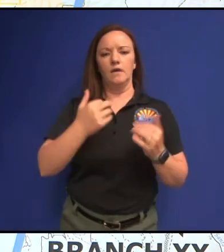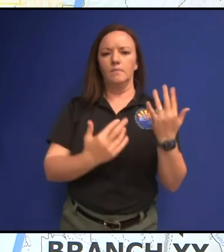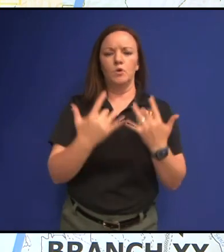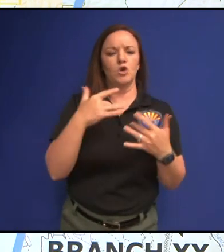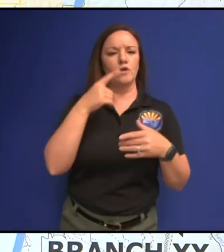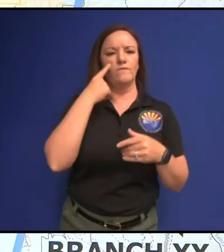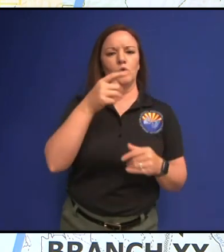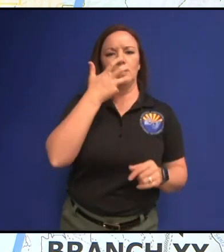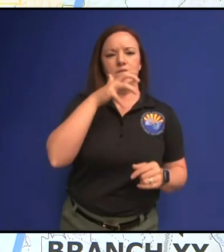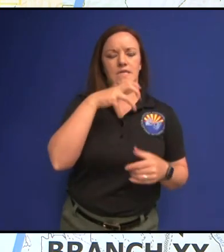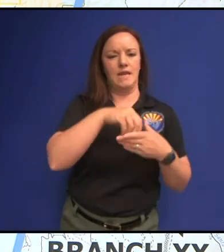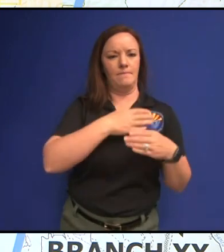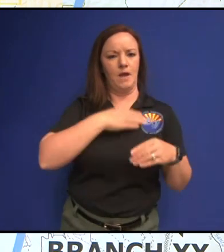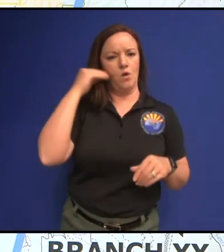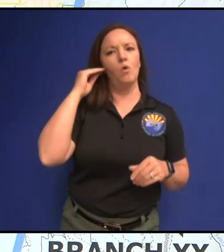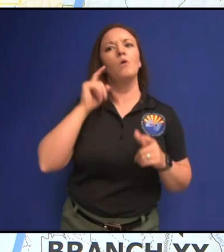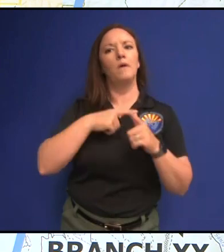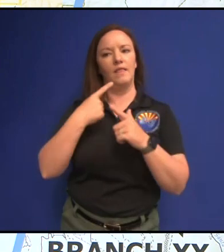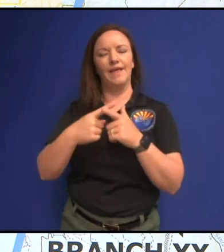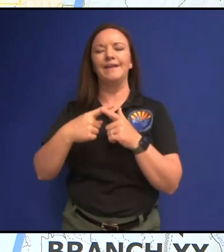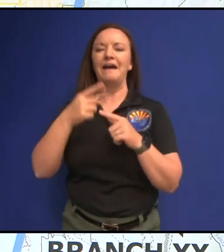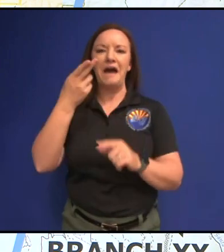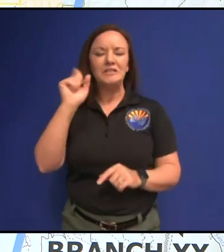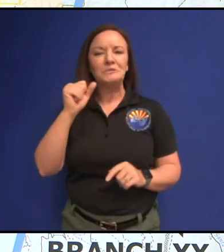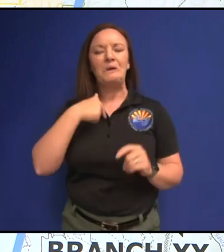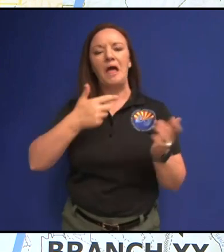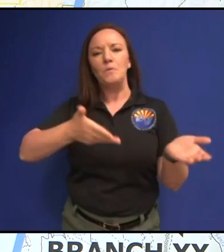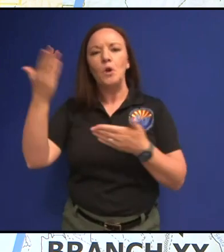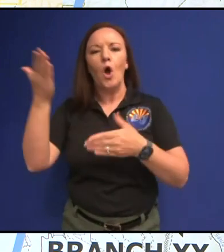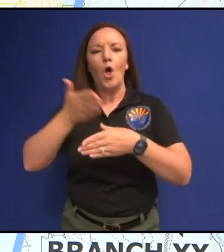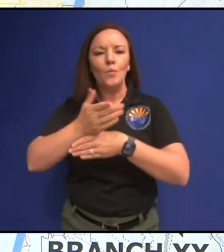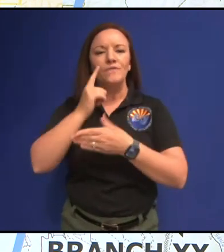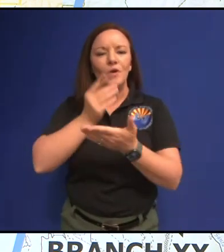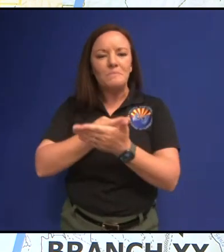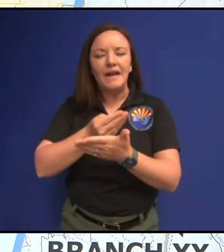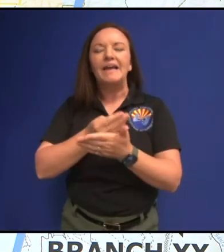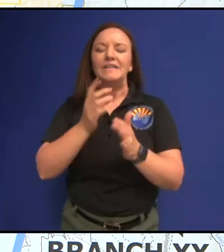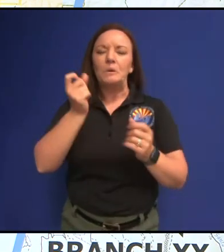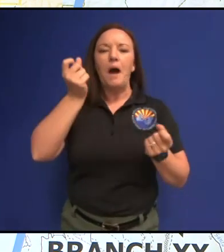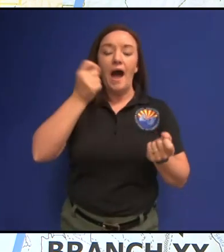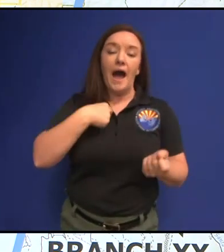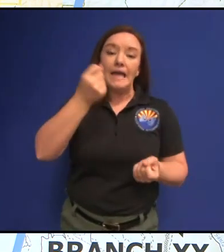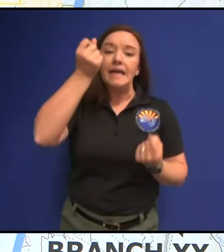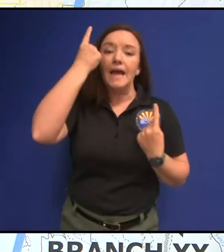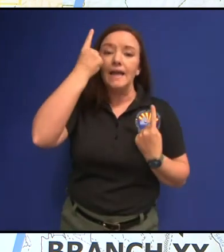even. And I just want to say one more time, I get it.